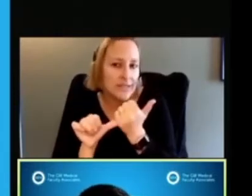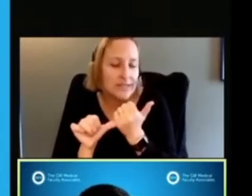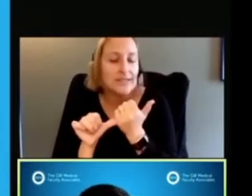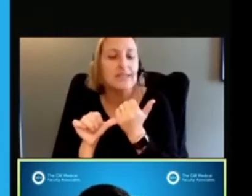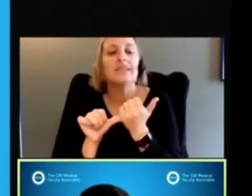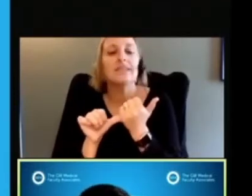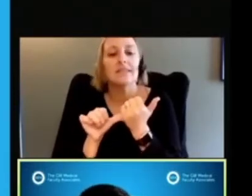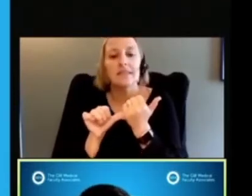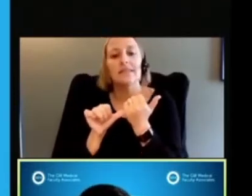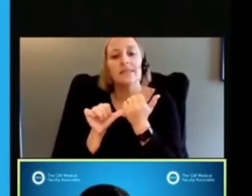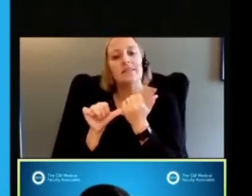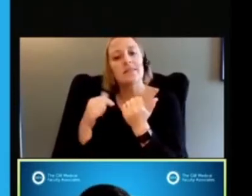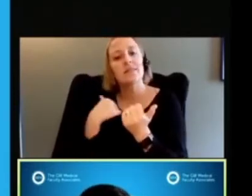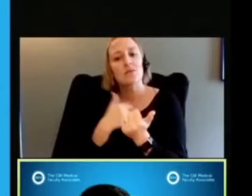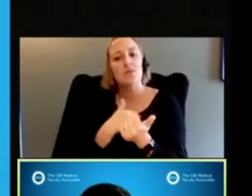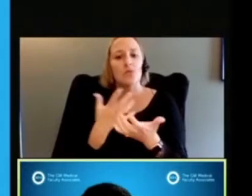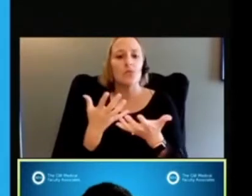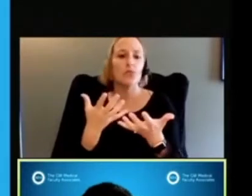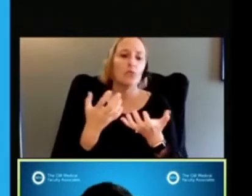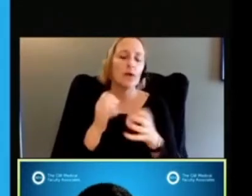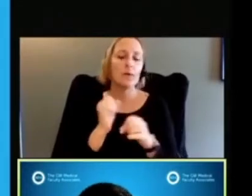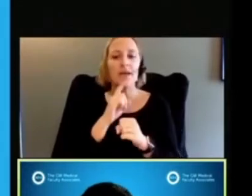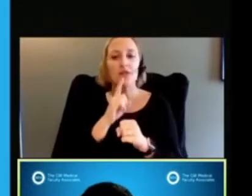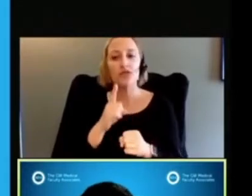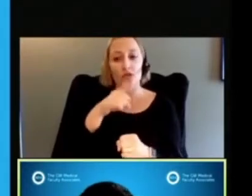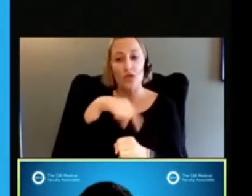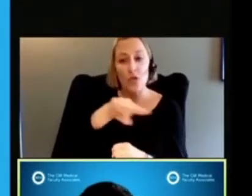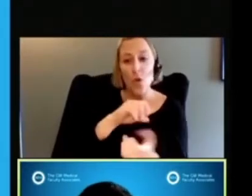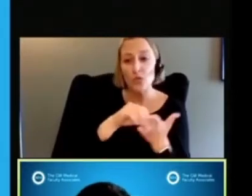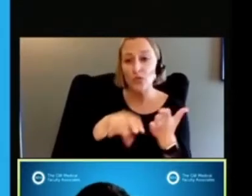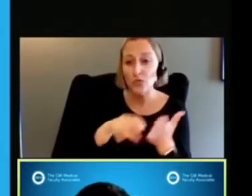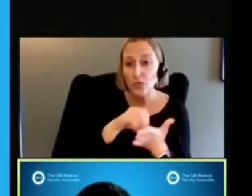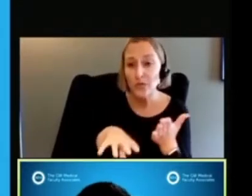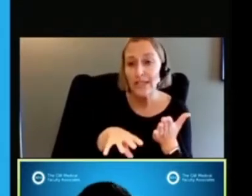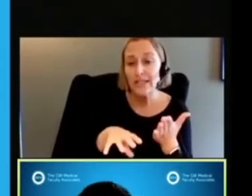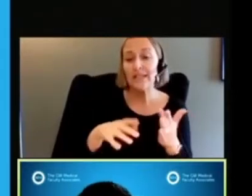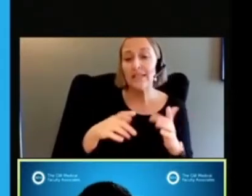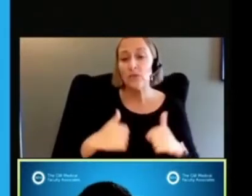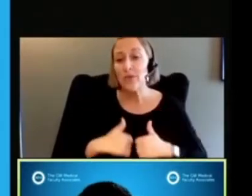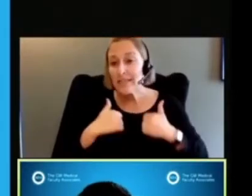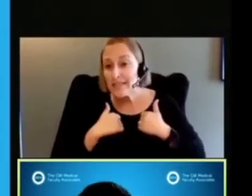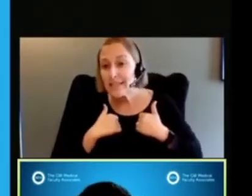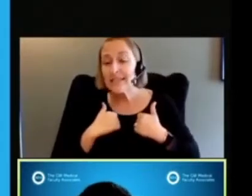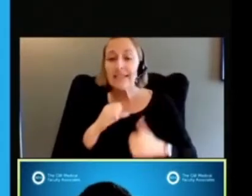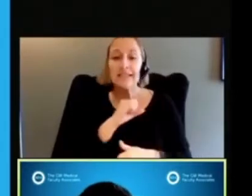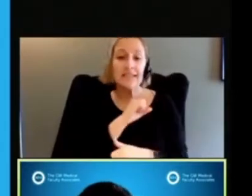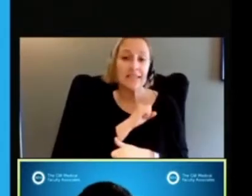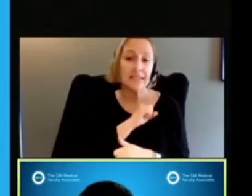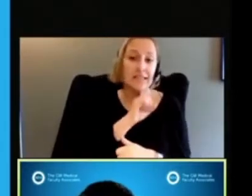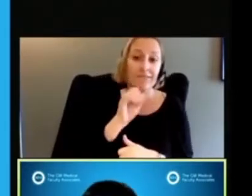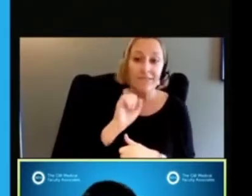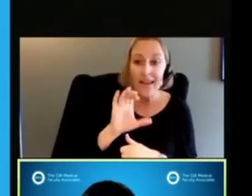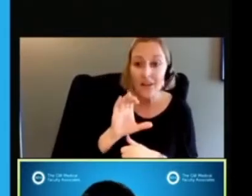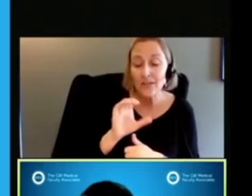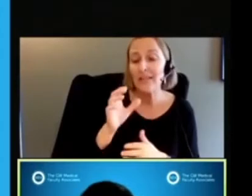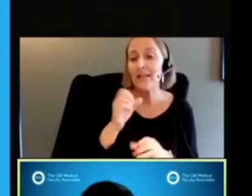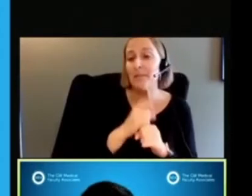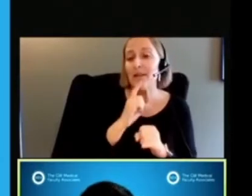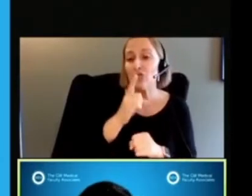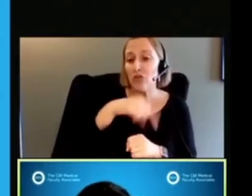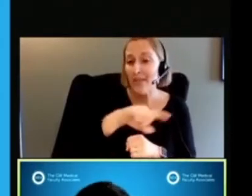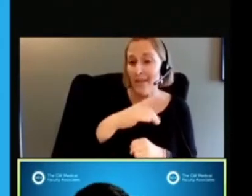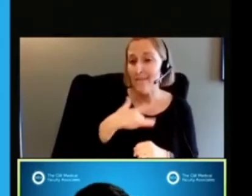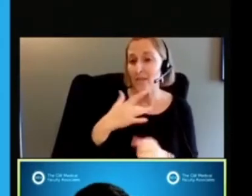want to make sure our students, our residents, our faculty become more comfortable interacting with the public and in